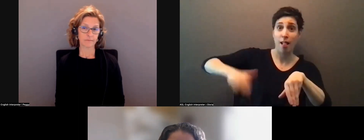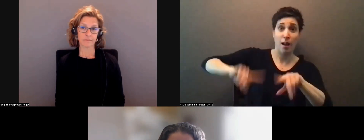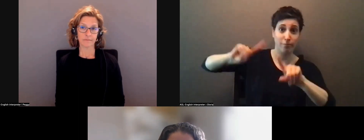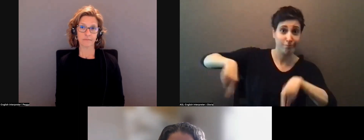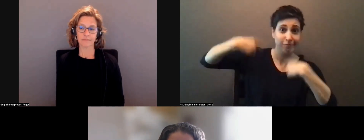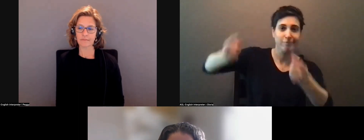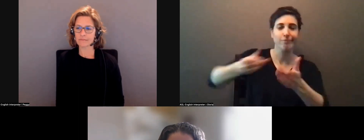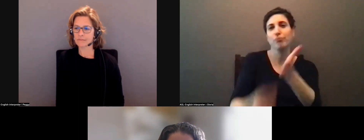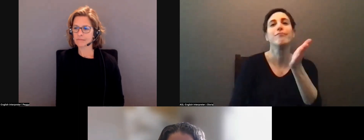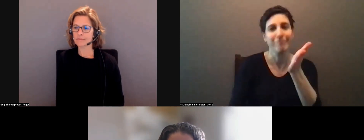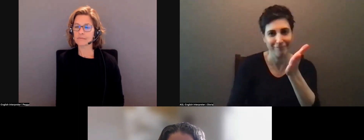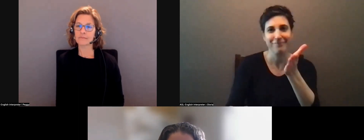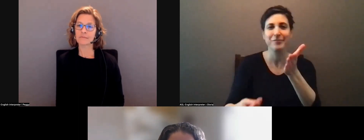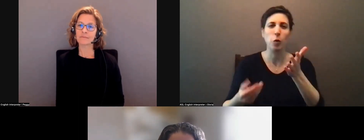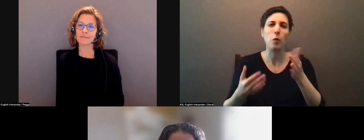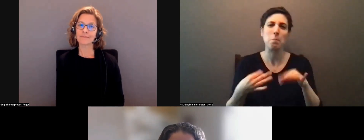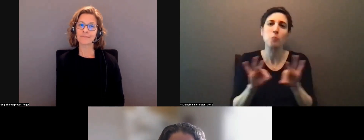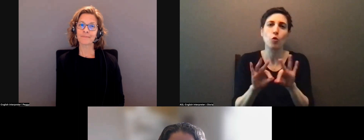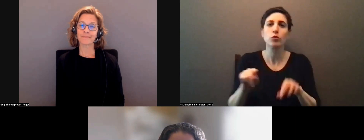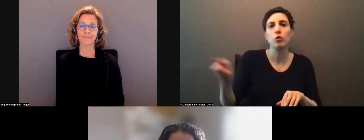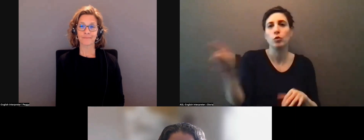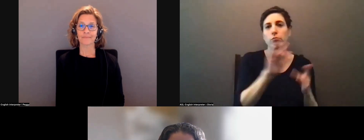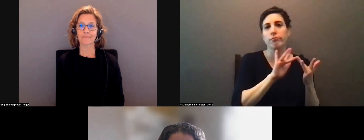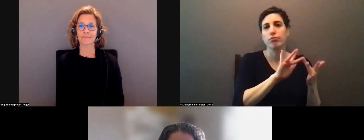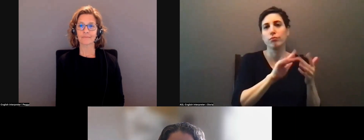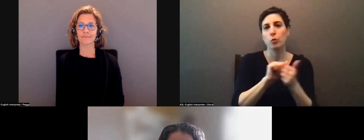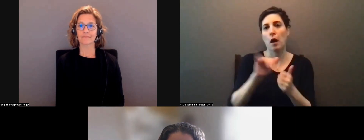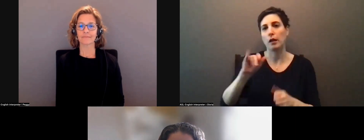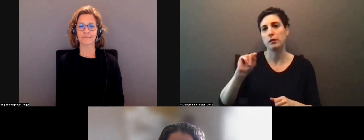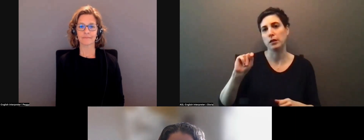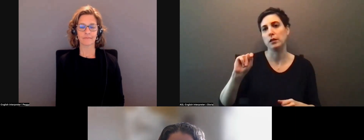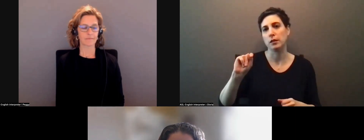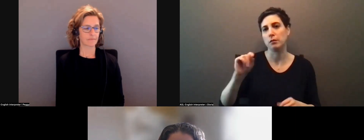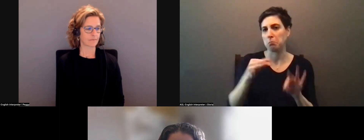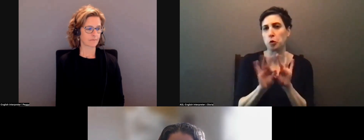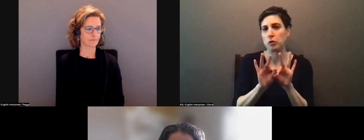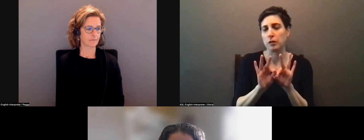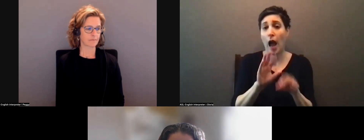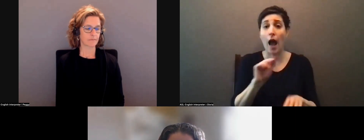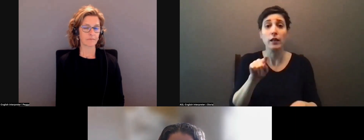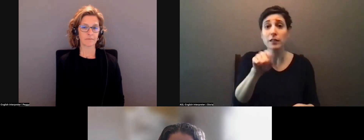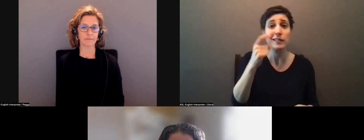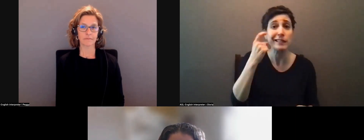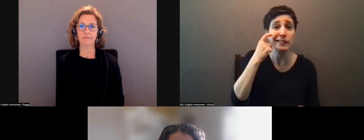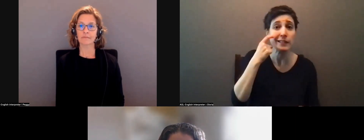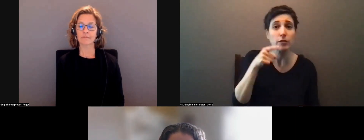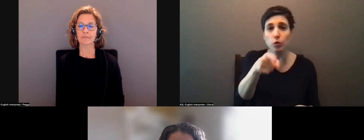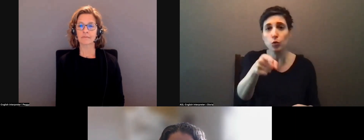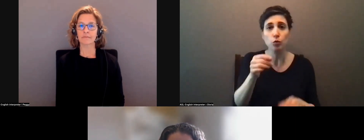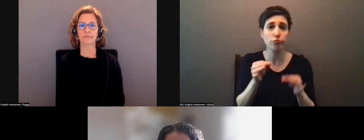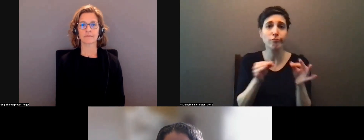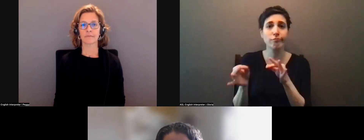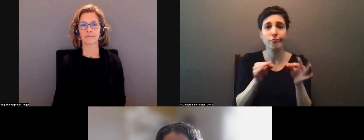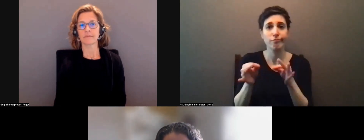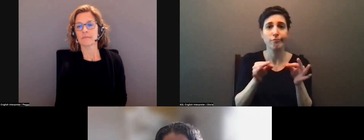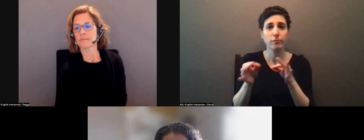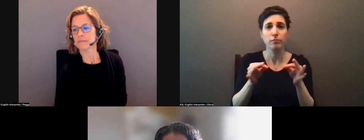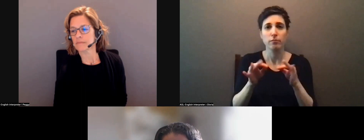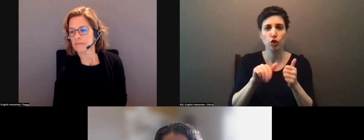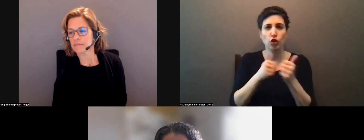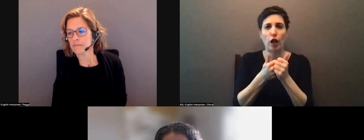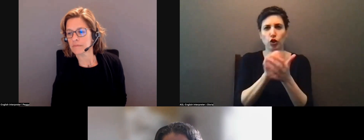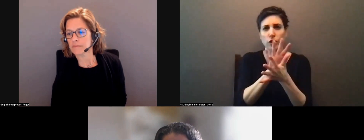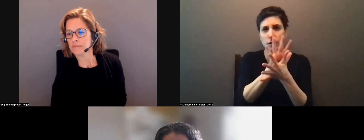parameters. So thank you for that. And thanks for painting. I think it was really, I feel like the backdrop that you painted with the challenges is